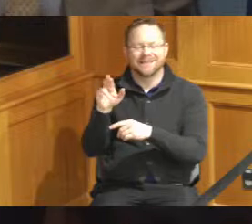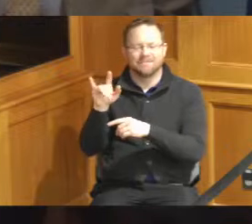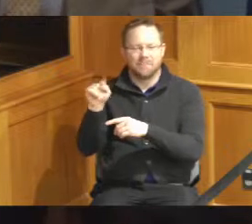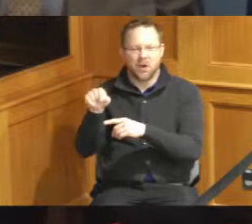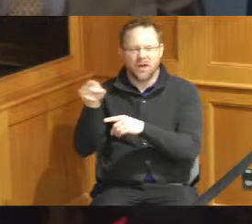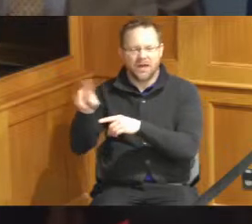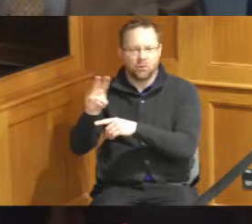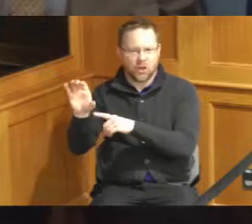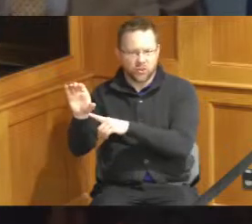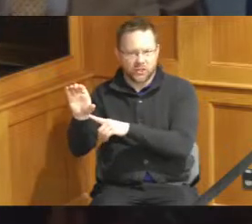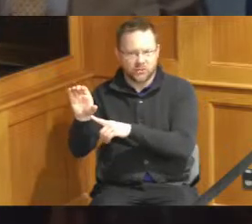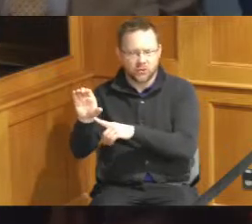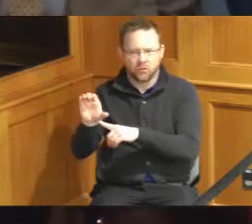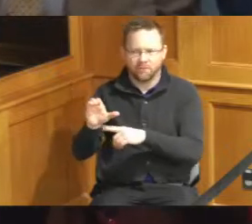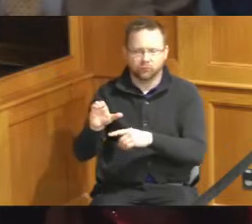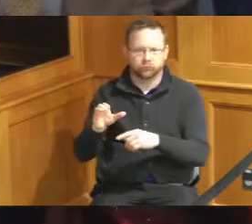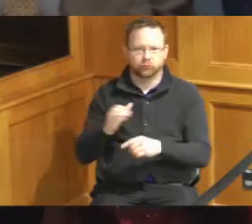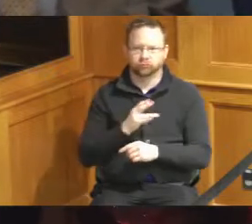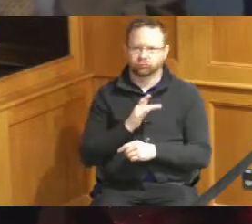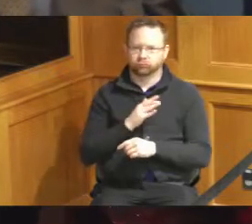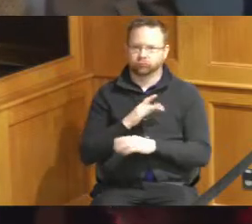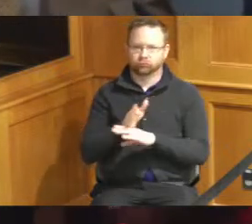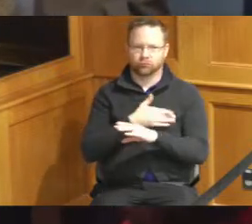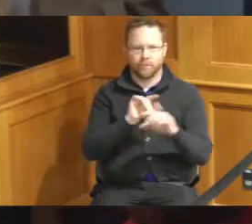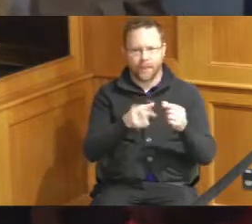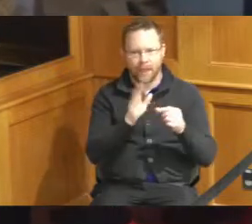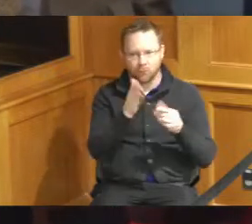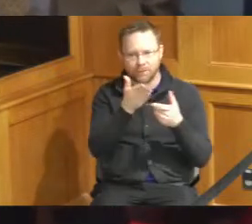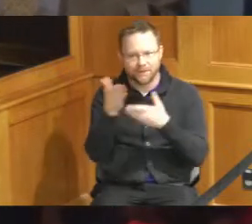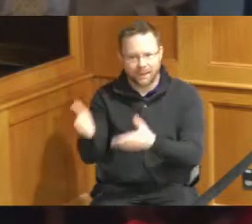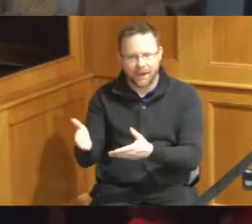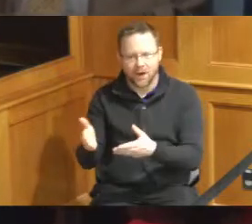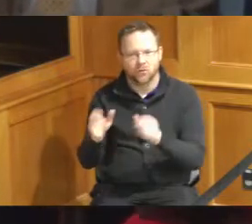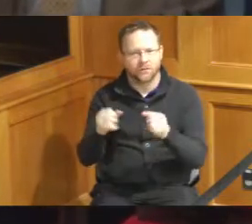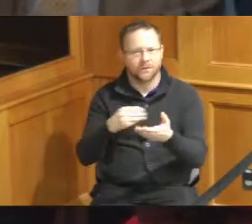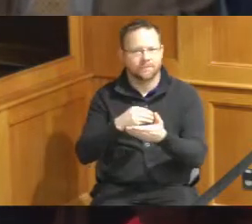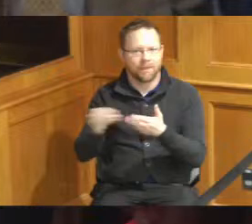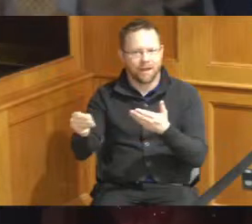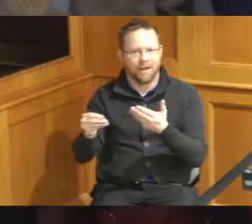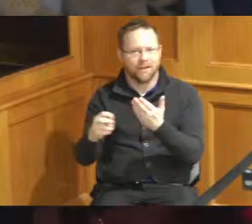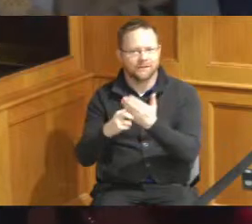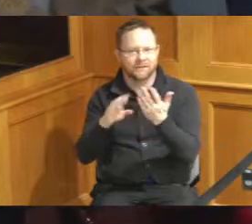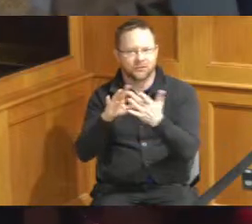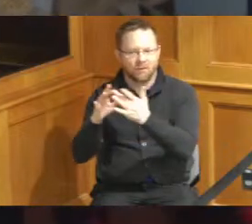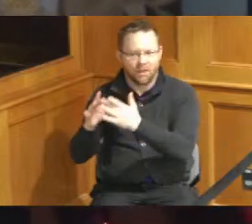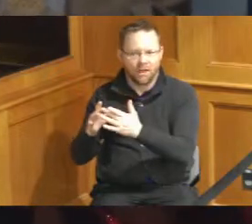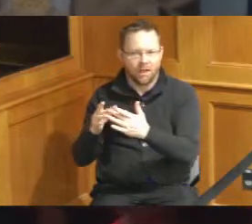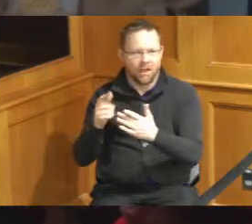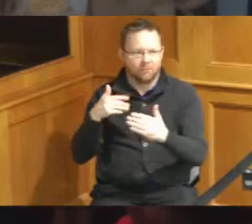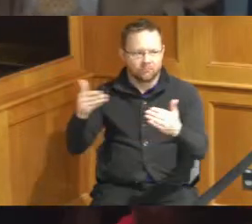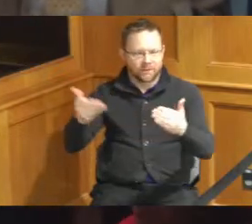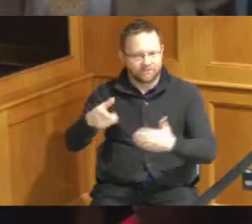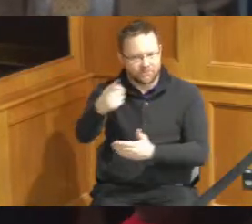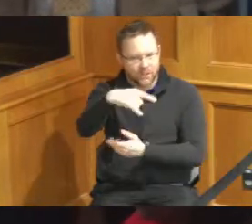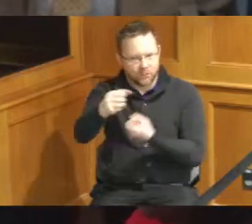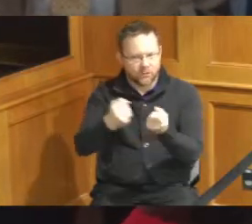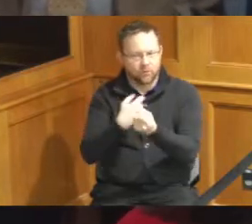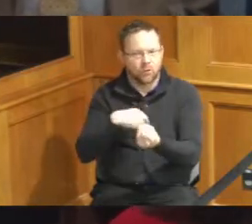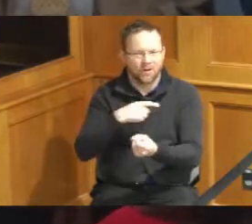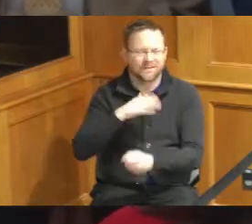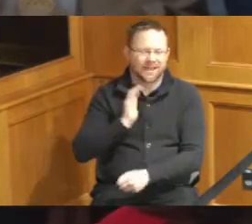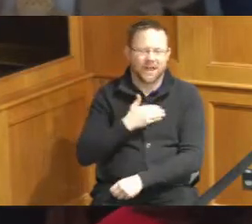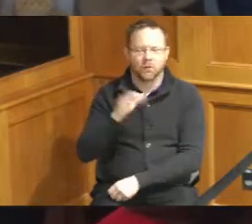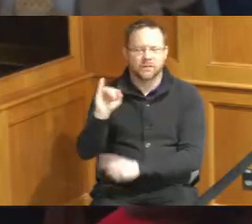fabulous band. Tickets are available online, and we would love for you to support us. And you will find information on our